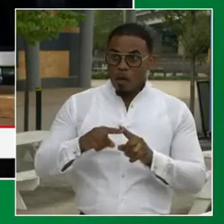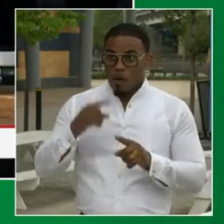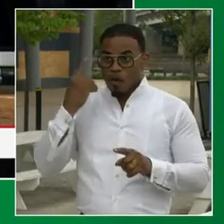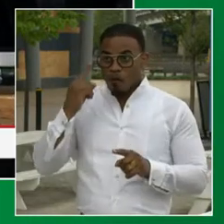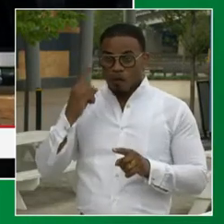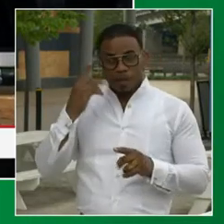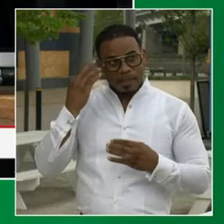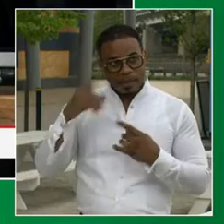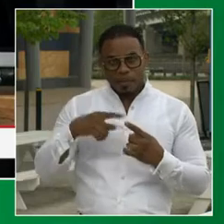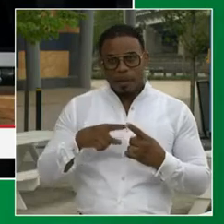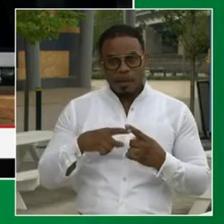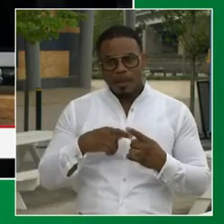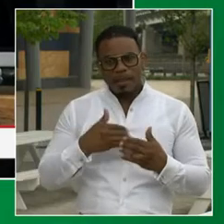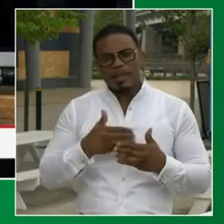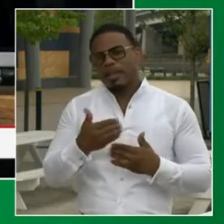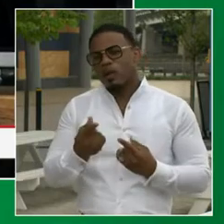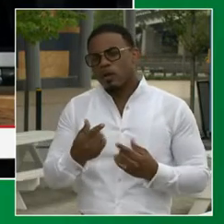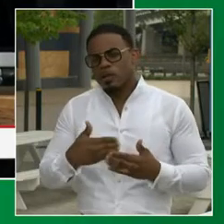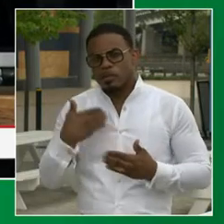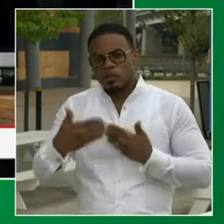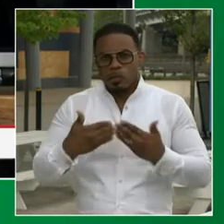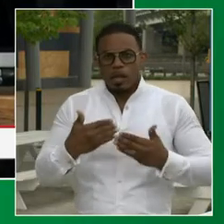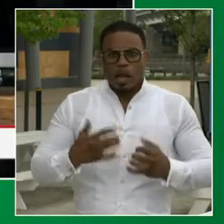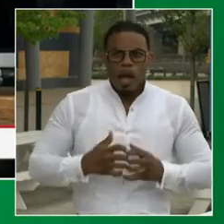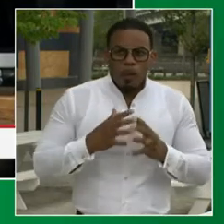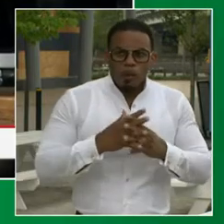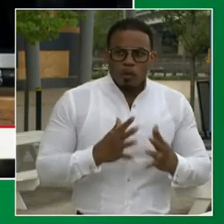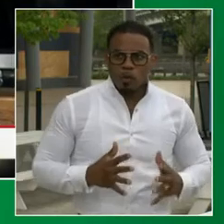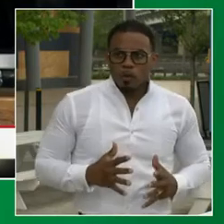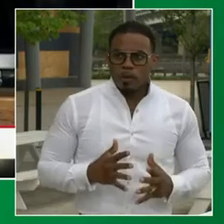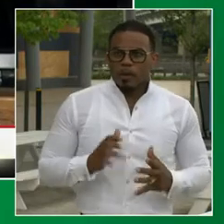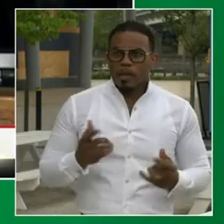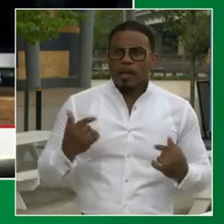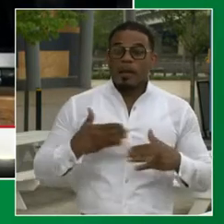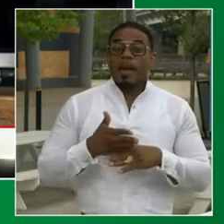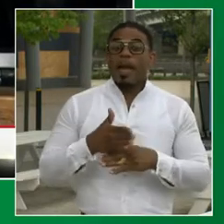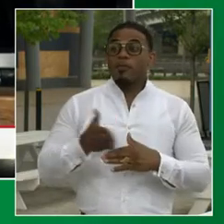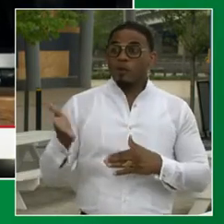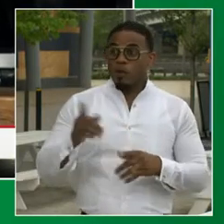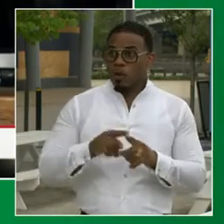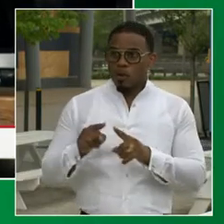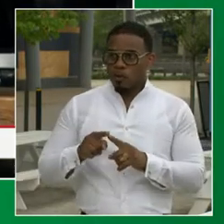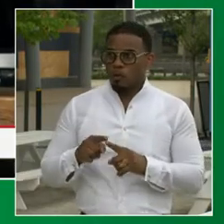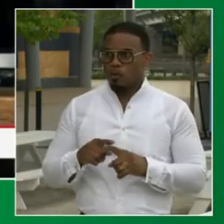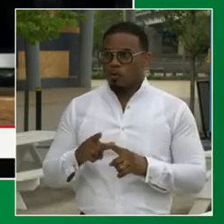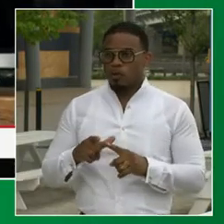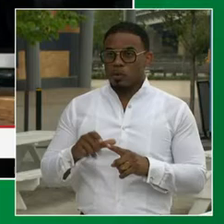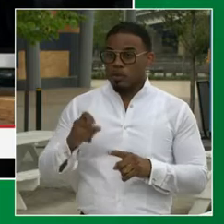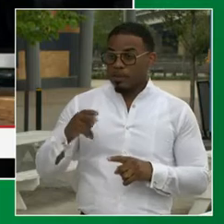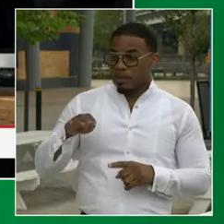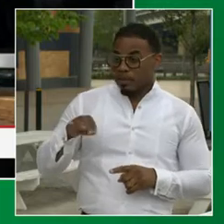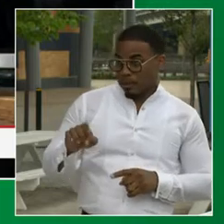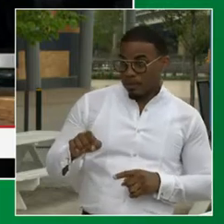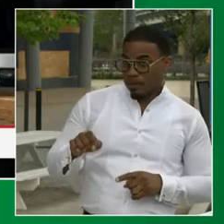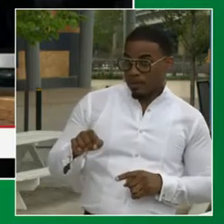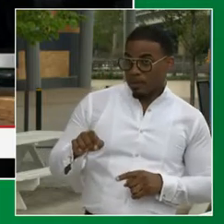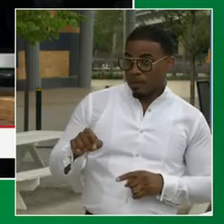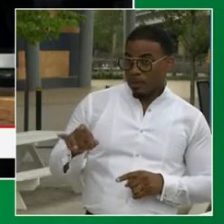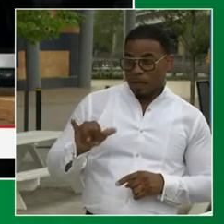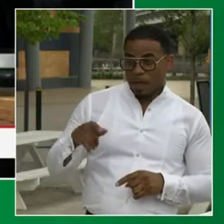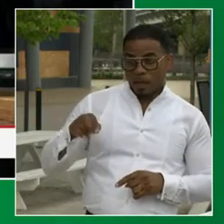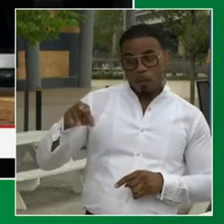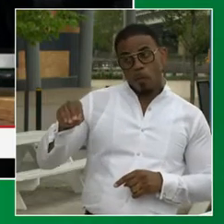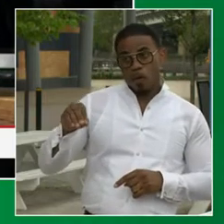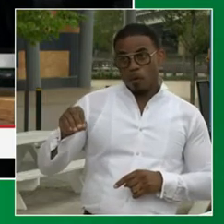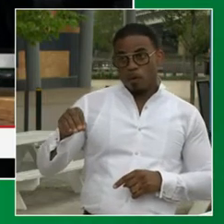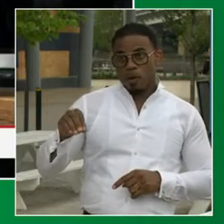for thinking about kind of the next generation of entrepreneurs that come after you as well. Yes. So Stephanie, you're like a pro.